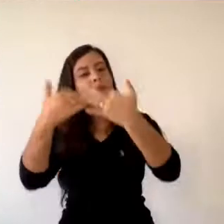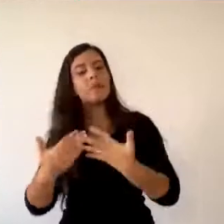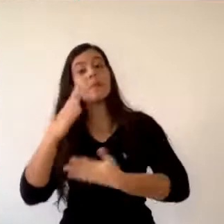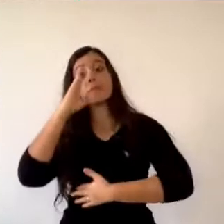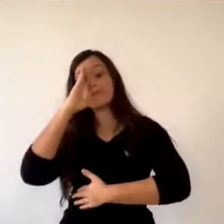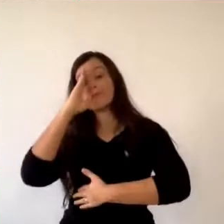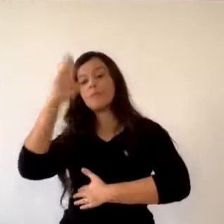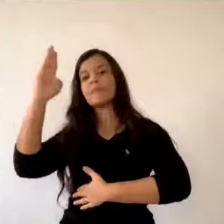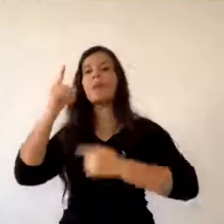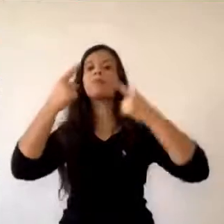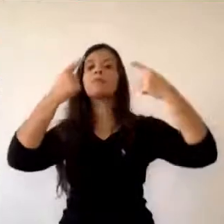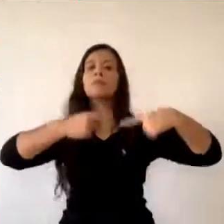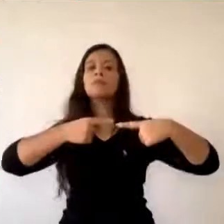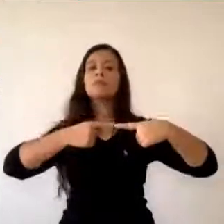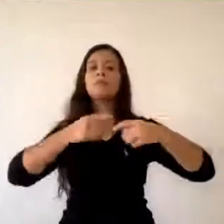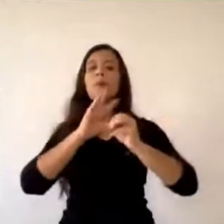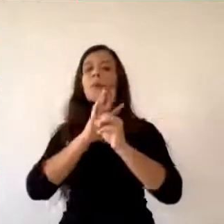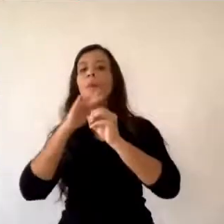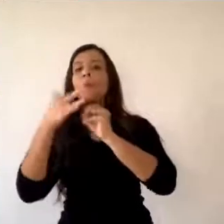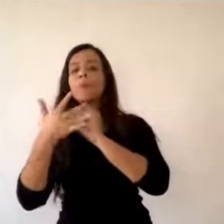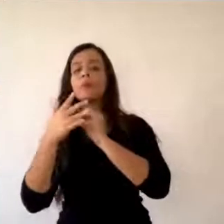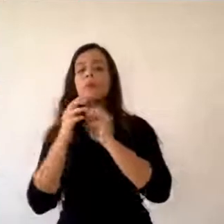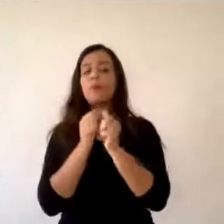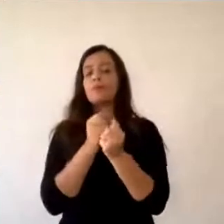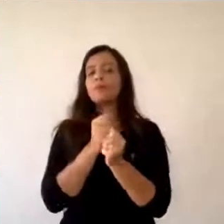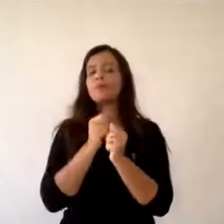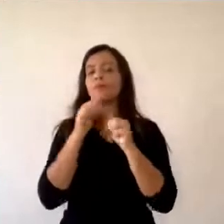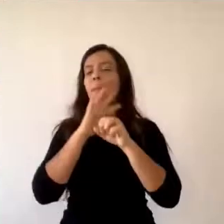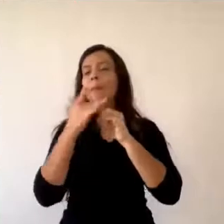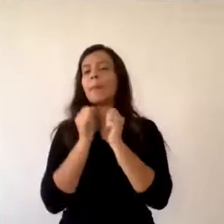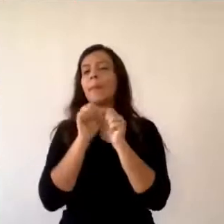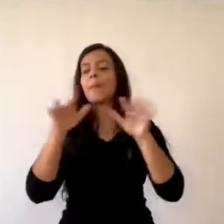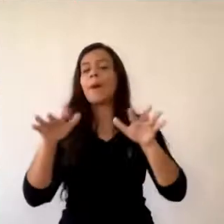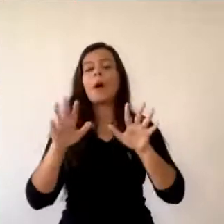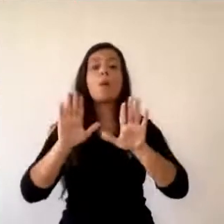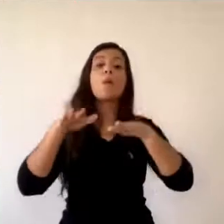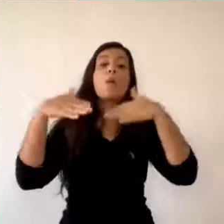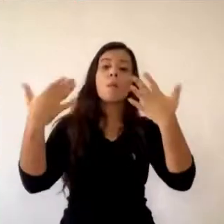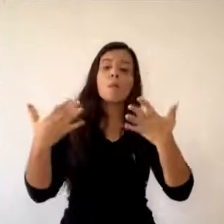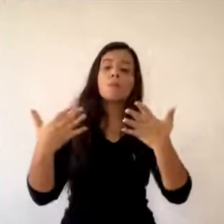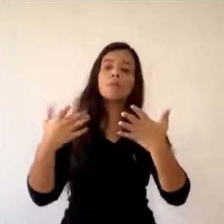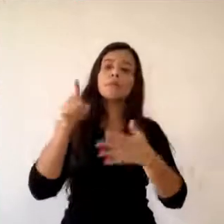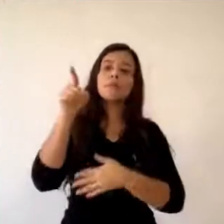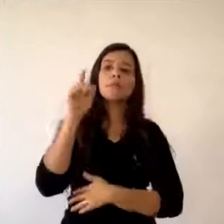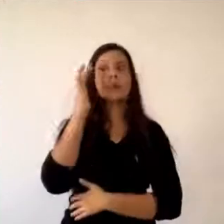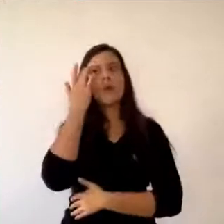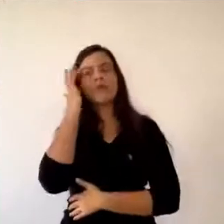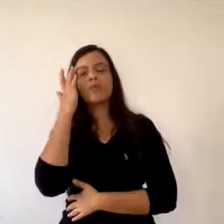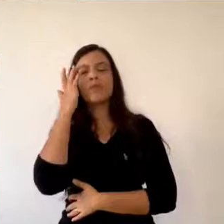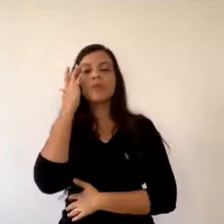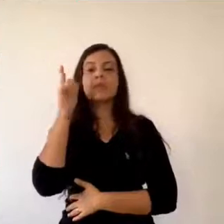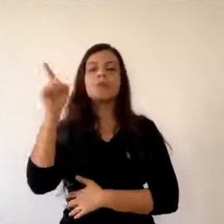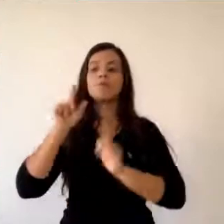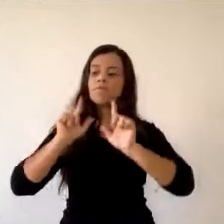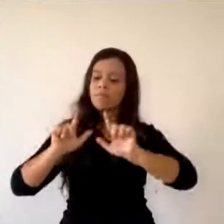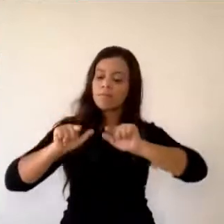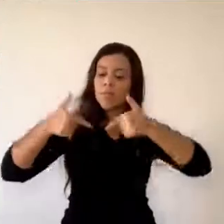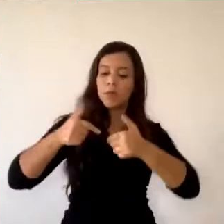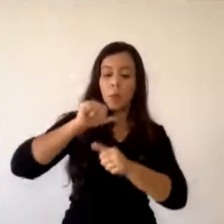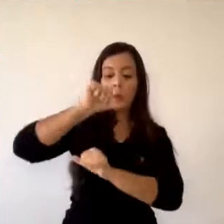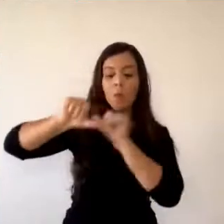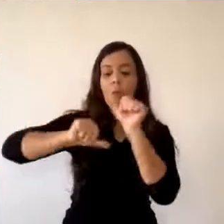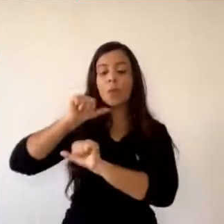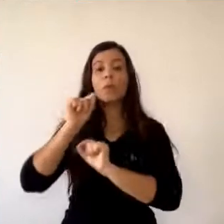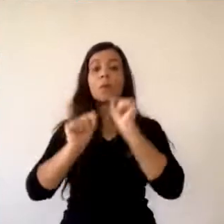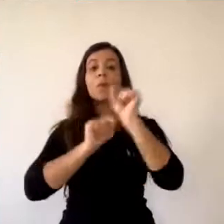become worse. What are the challenges brought by the pandemic in confronting gender violence? And what